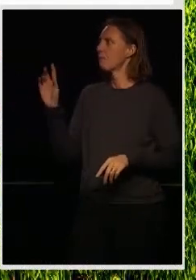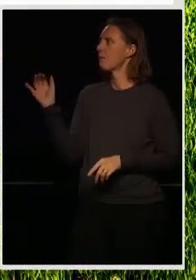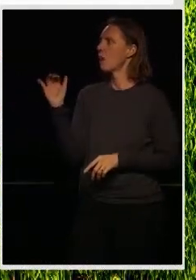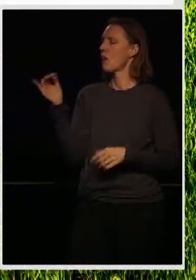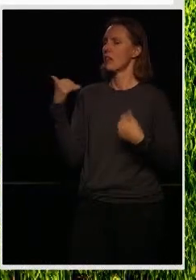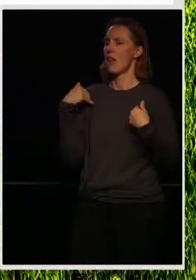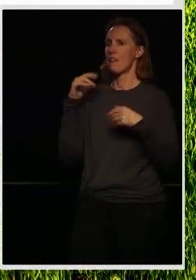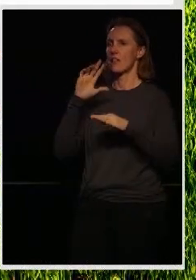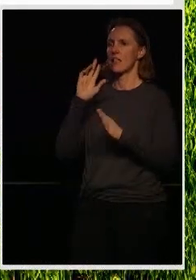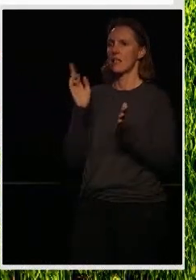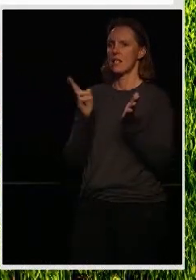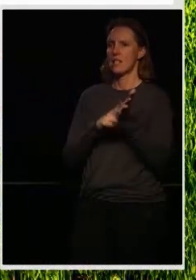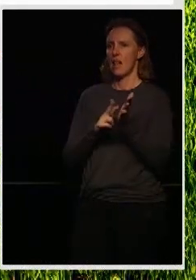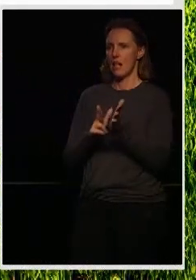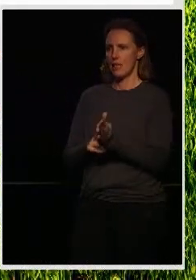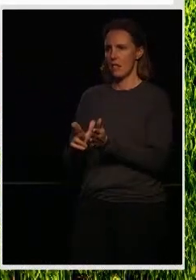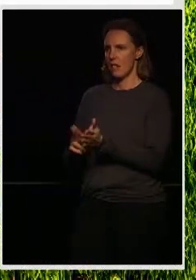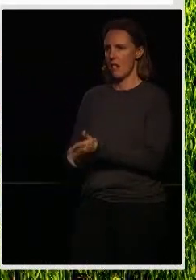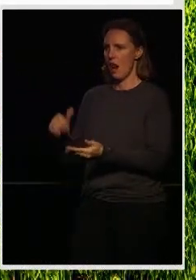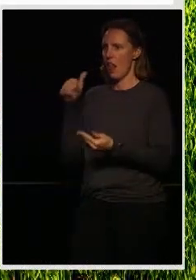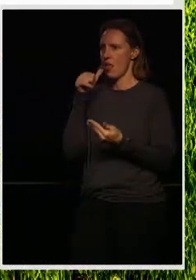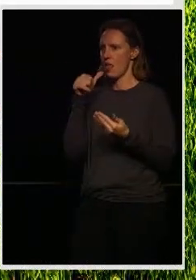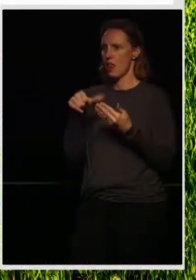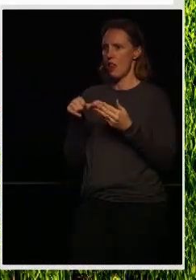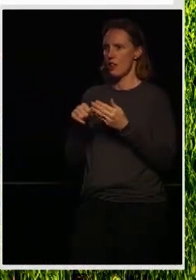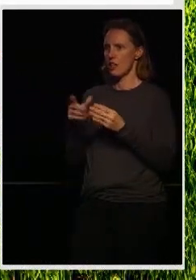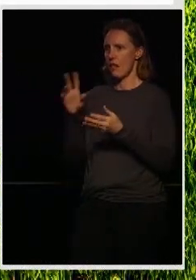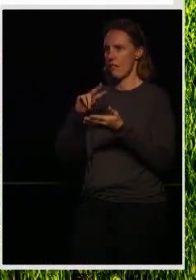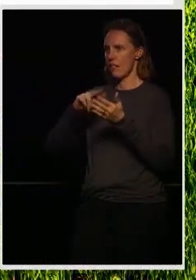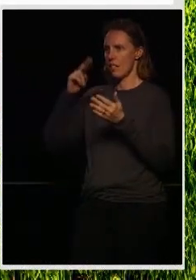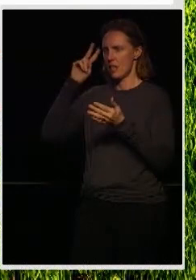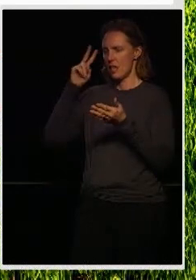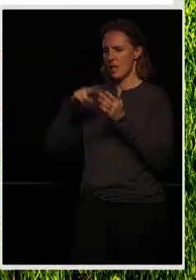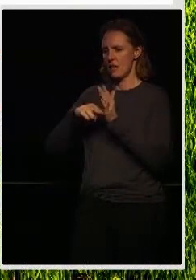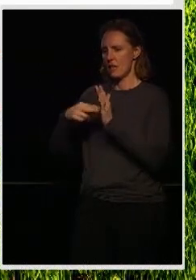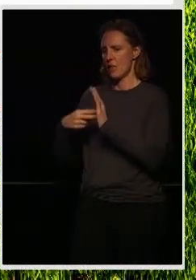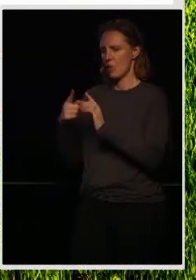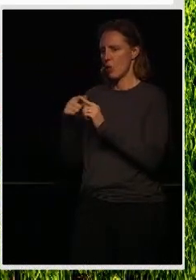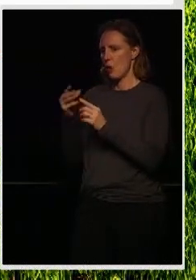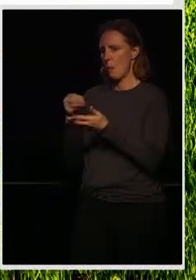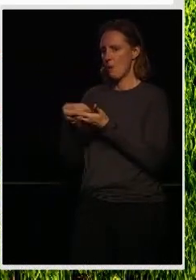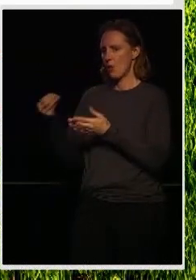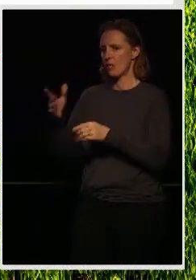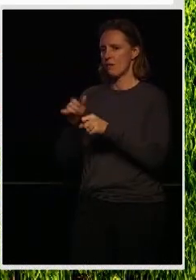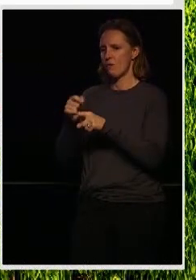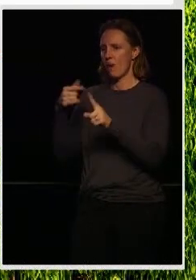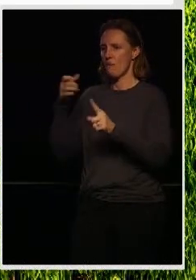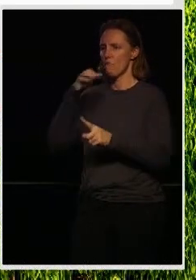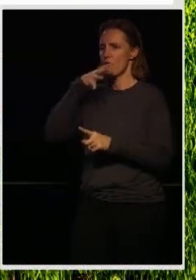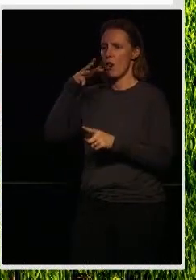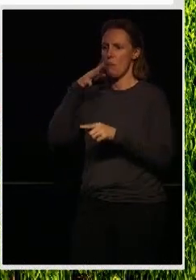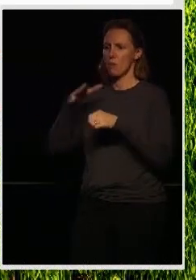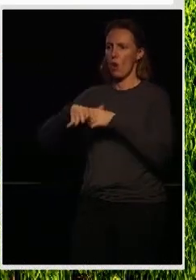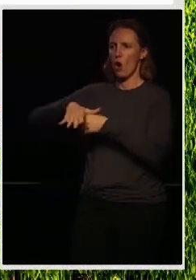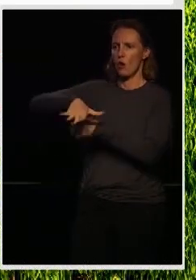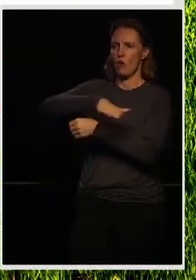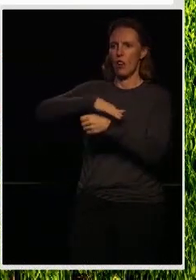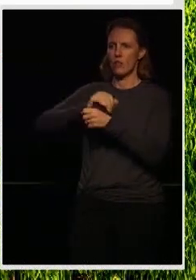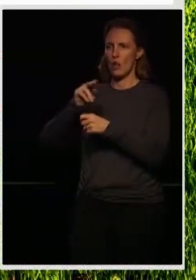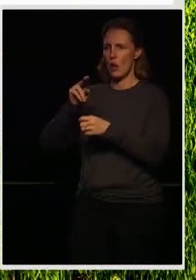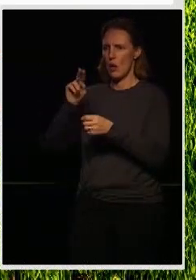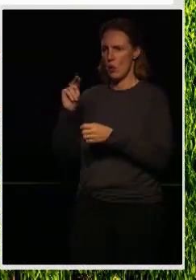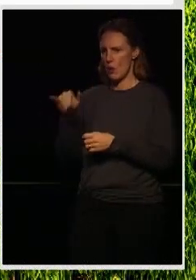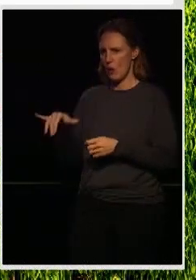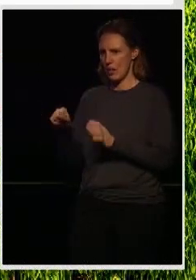signed 45 signed letters of intent to purchase from farms across New York State. Our US